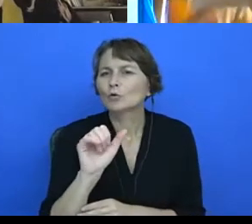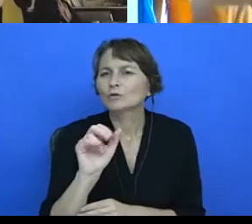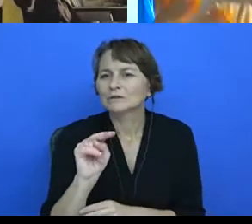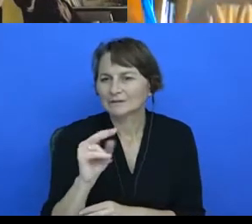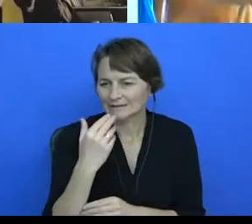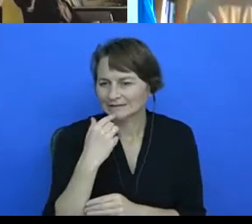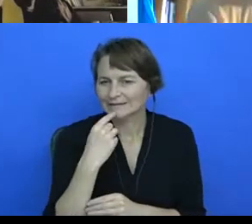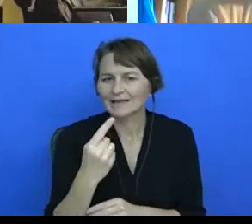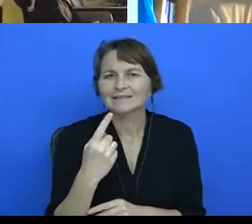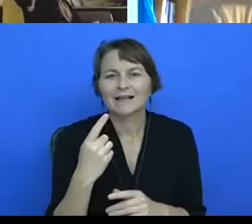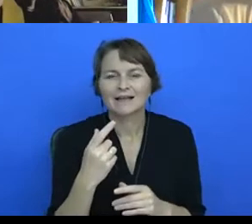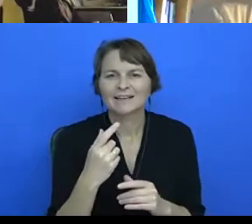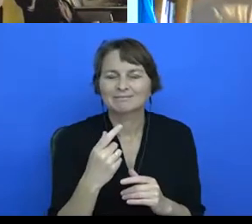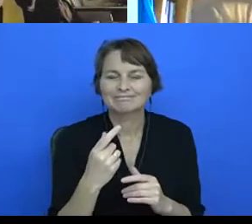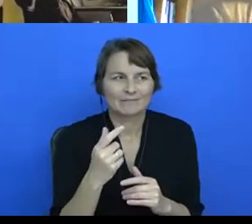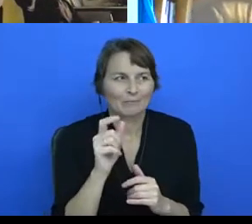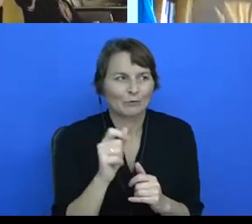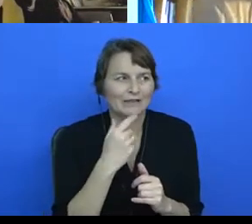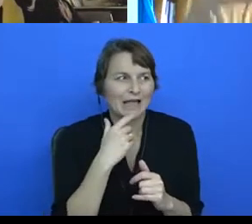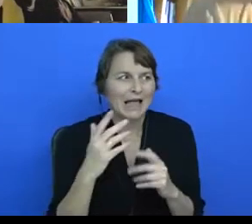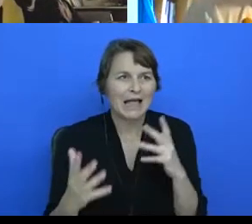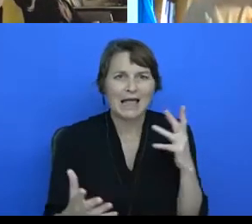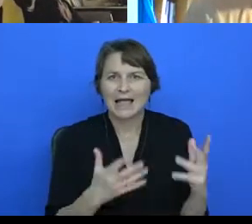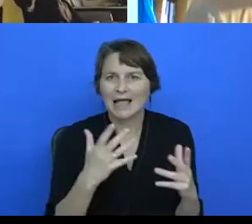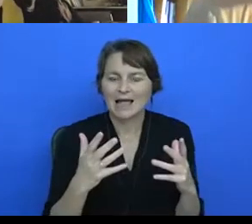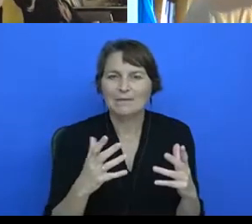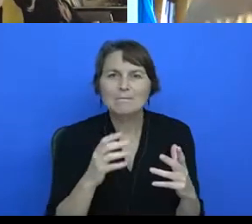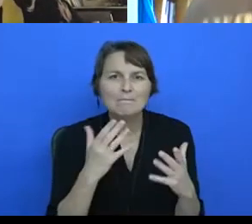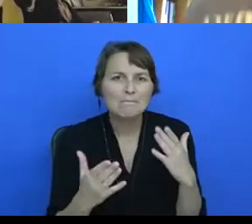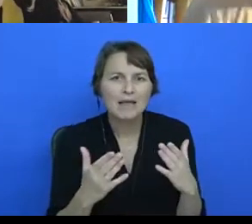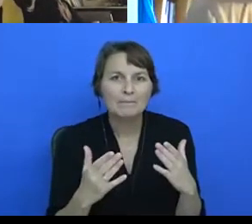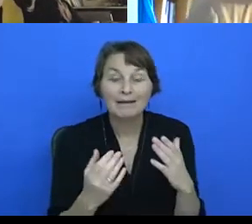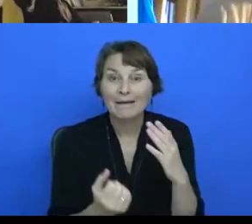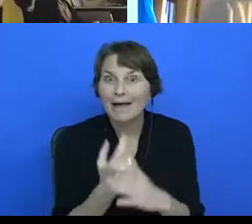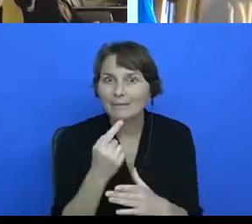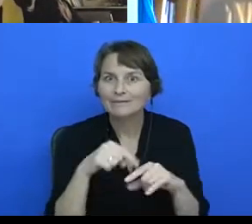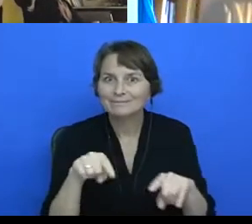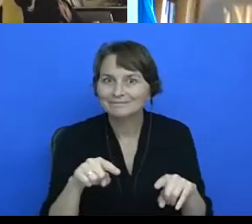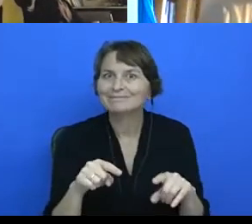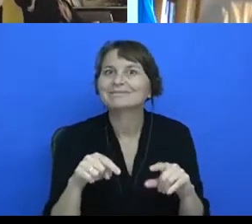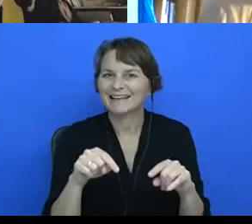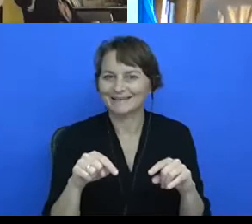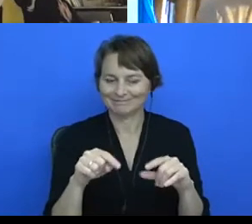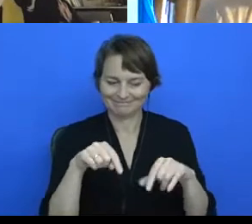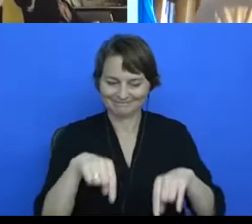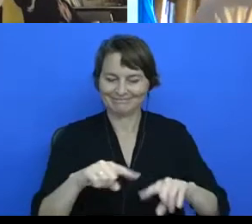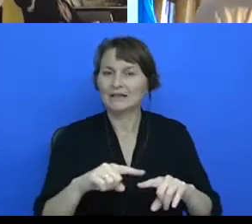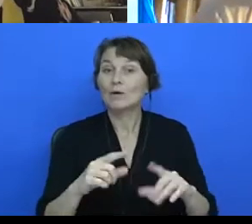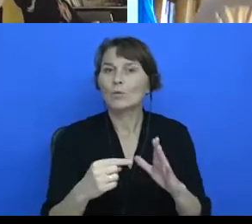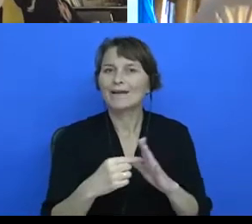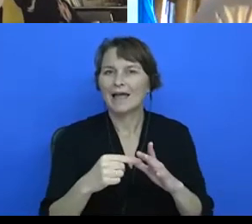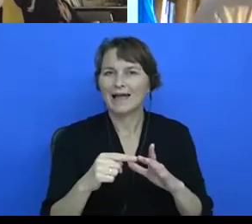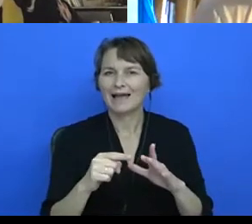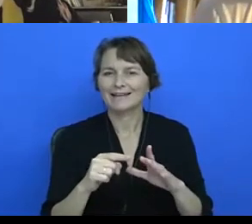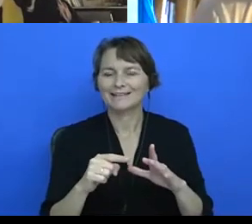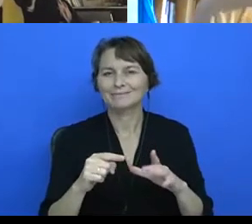sort of, you know, just unexpected in a conference was actually really quite good. We had a pole dance display. It wasn't live, unfortunately. We couldn't do